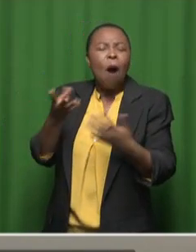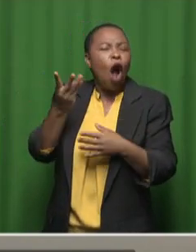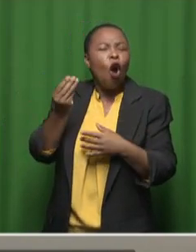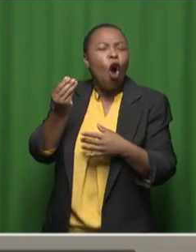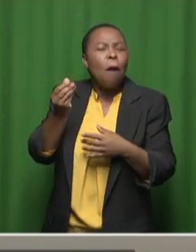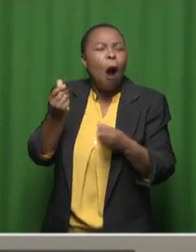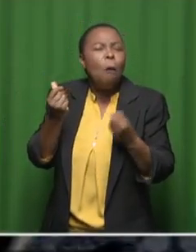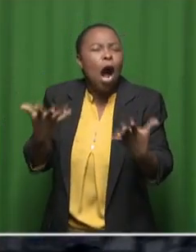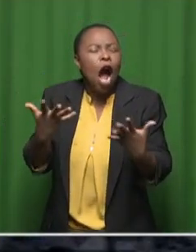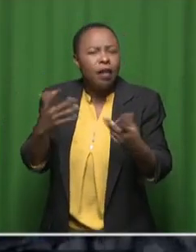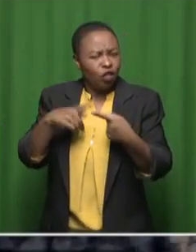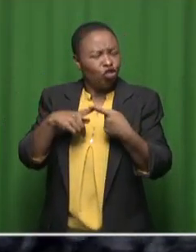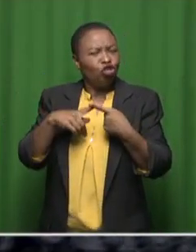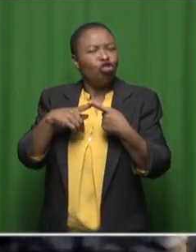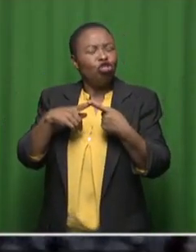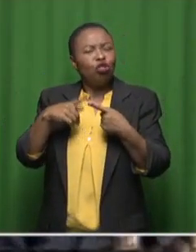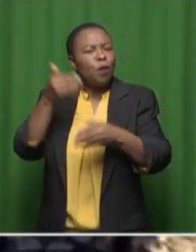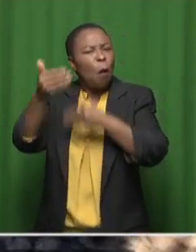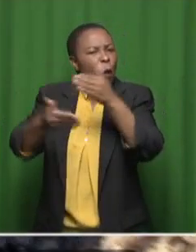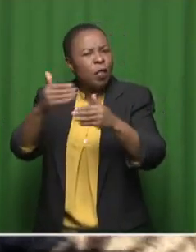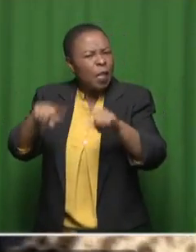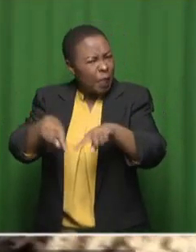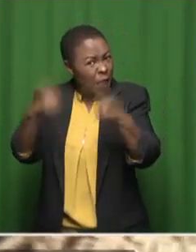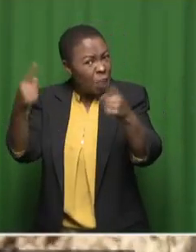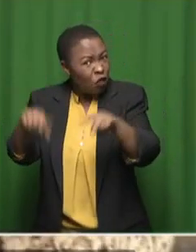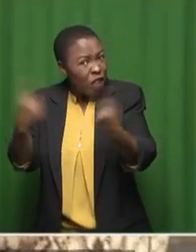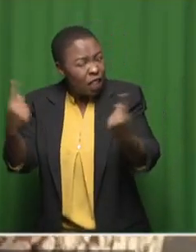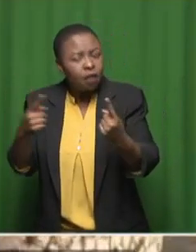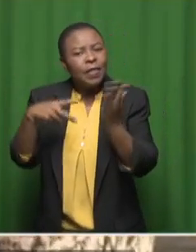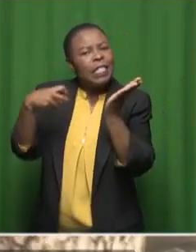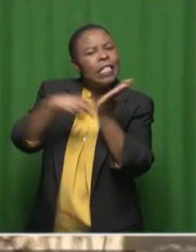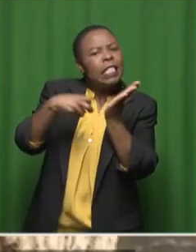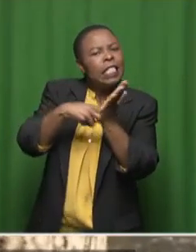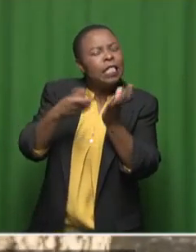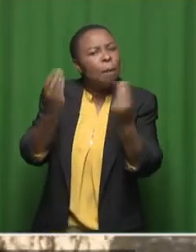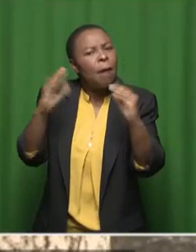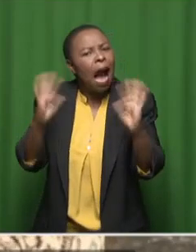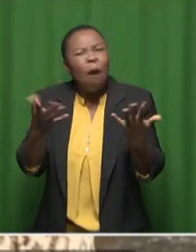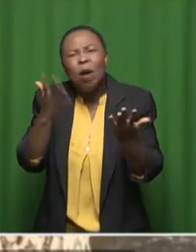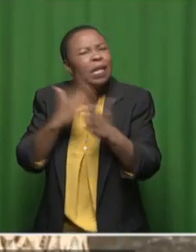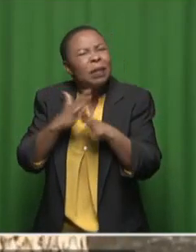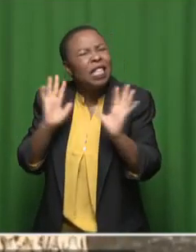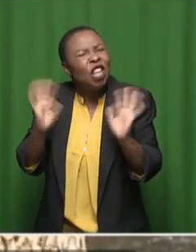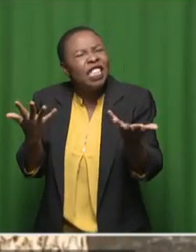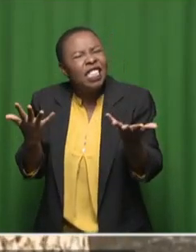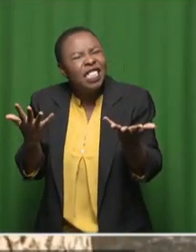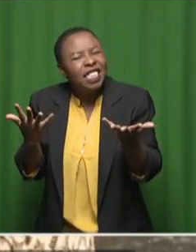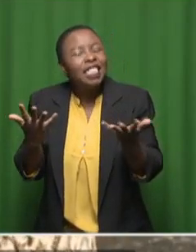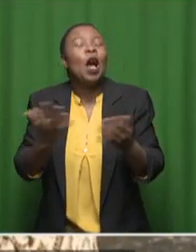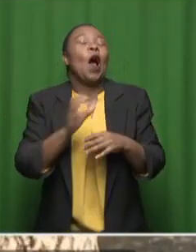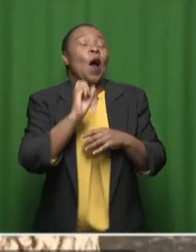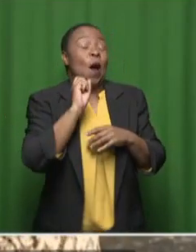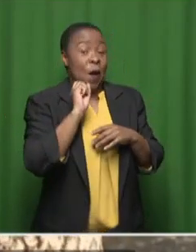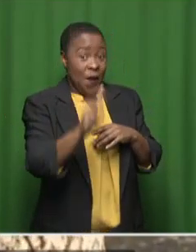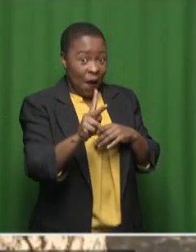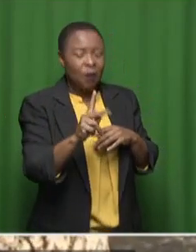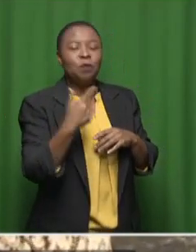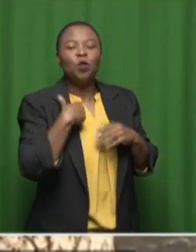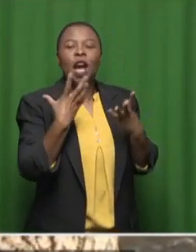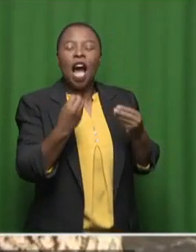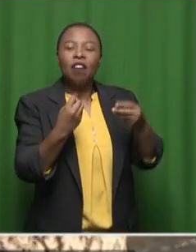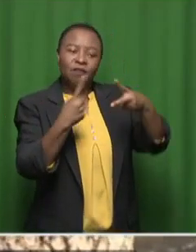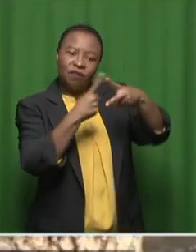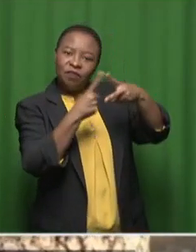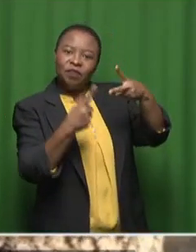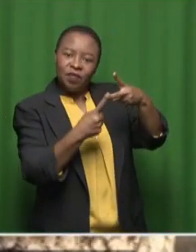Is there different pricings? How do people get tickets? How does it work? Okay, so we've got 2 different types